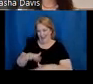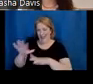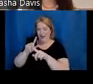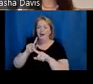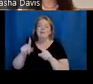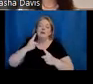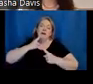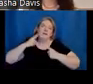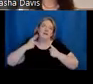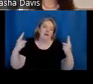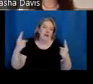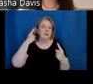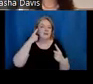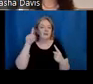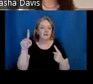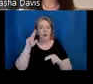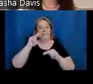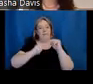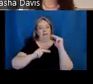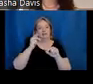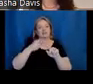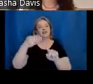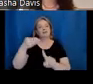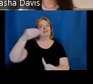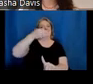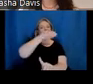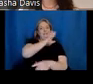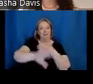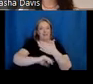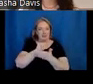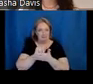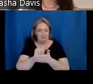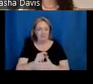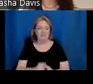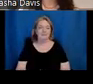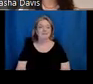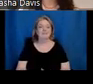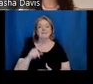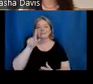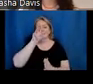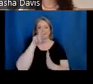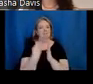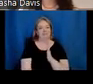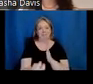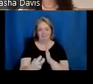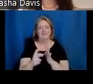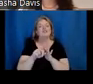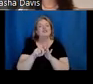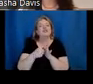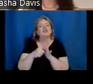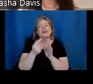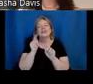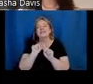treasure trove of buildings from earlier periods. Start your immersion several blocks